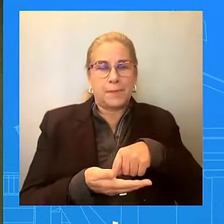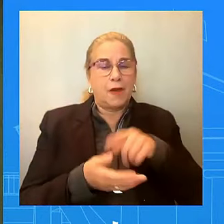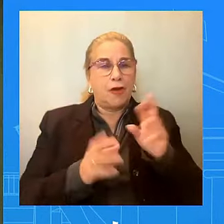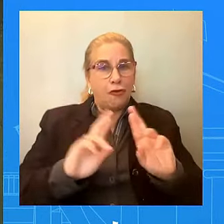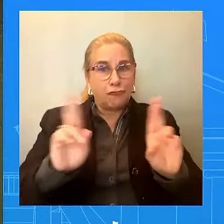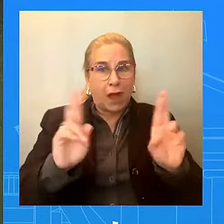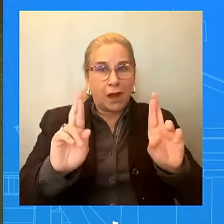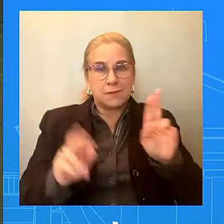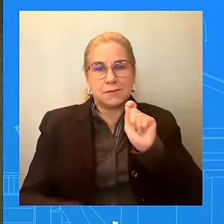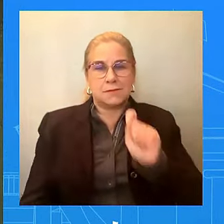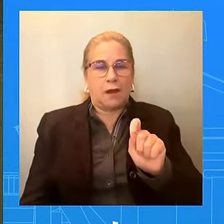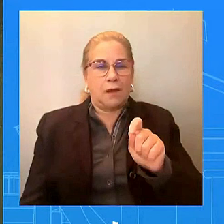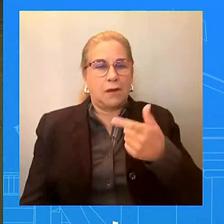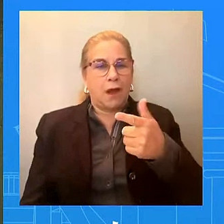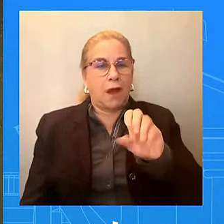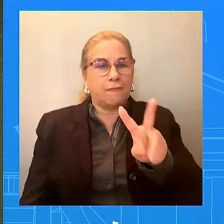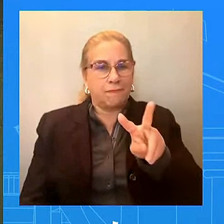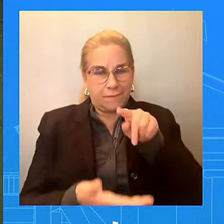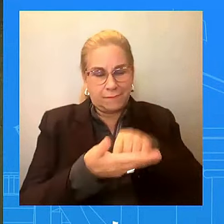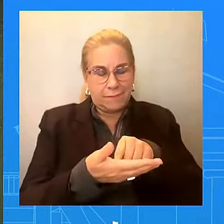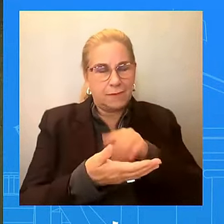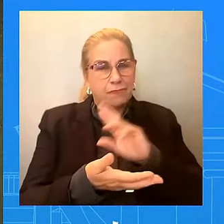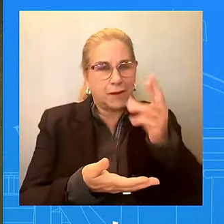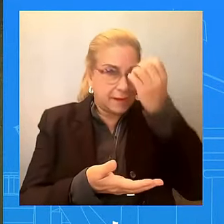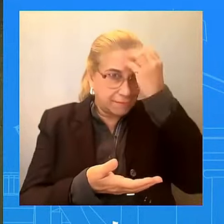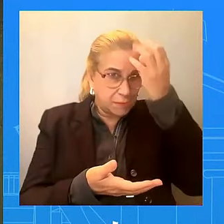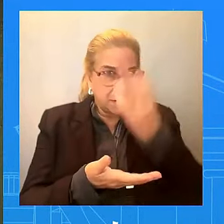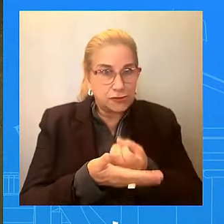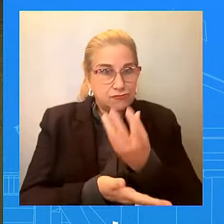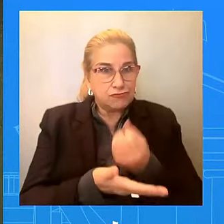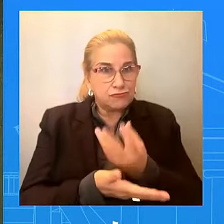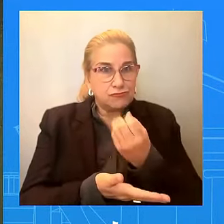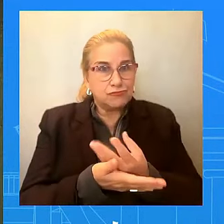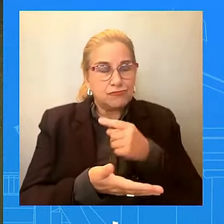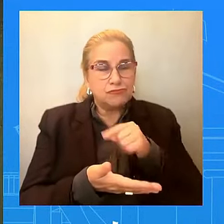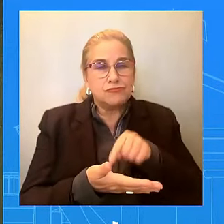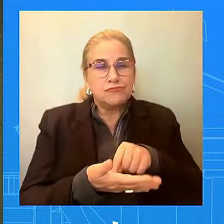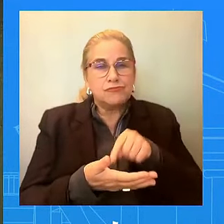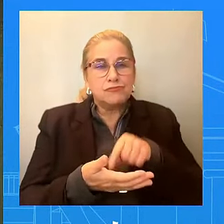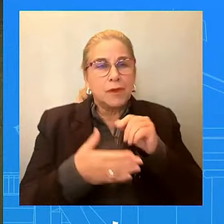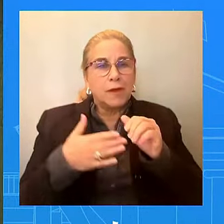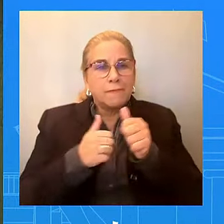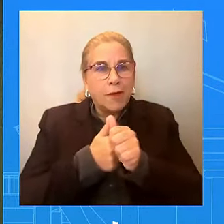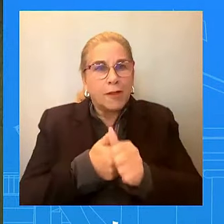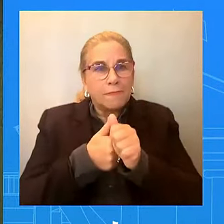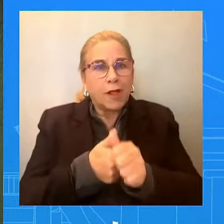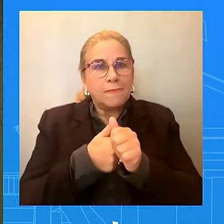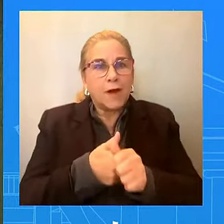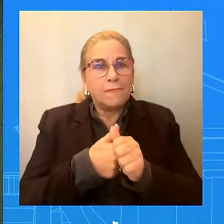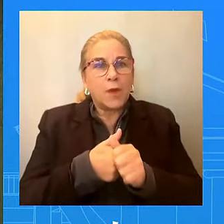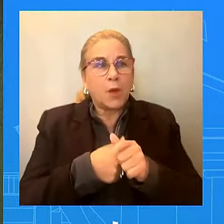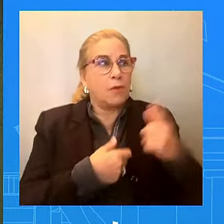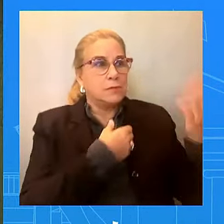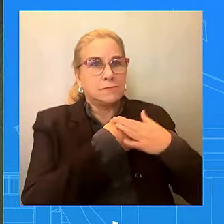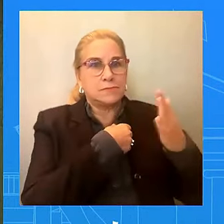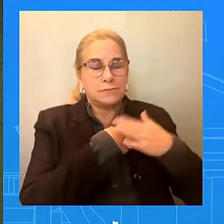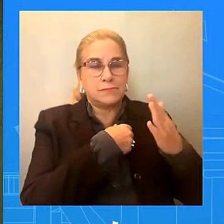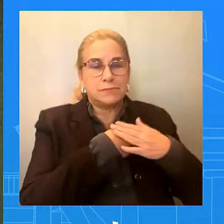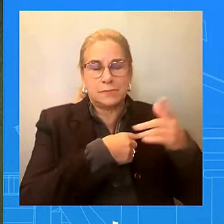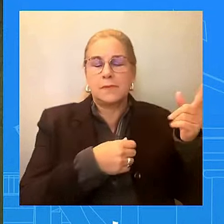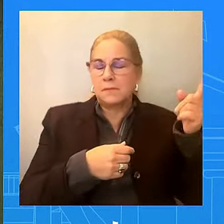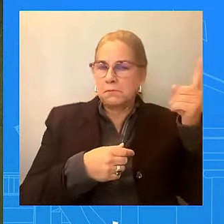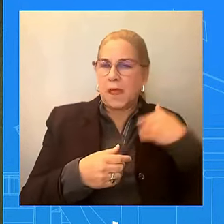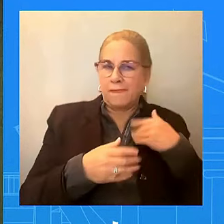robust preparations for the storm. President Biden approved emergency declarations for the state of Florida and for the